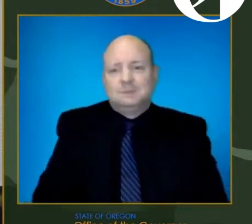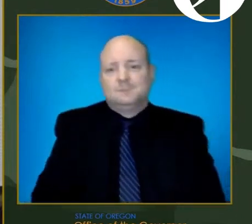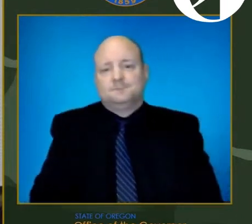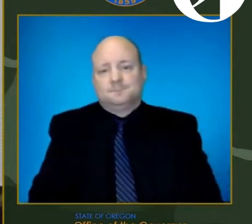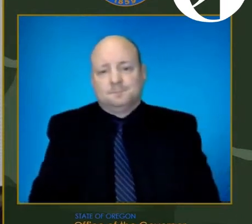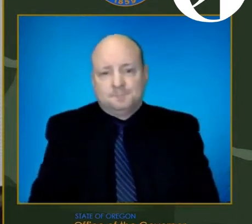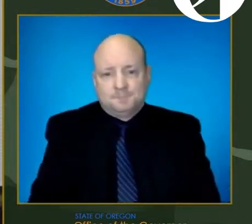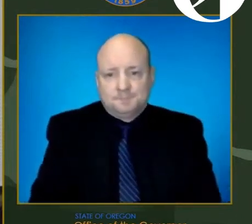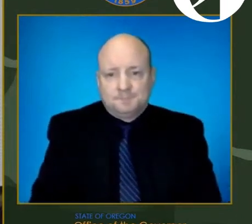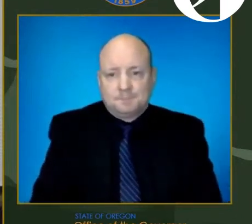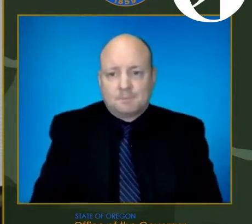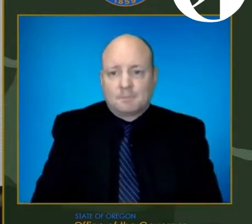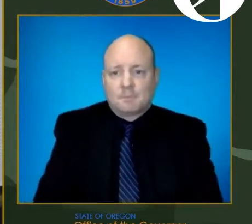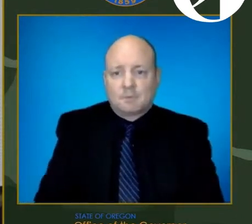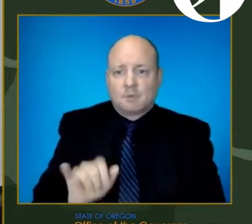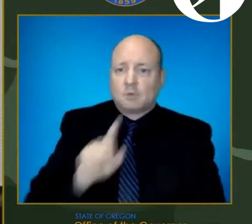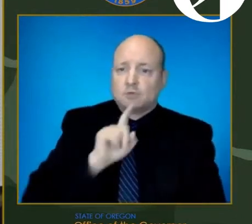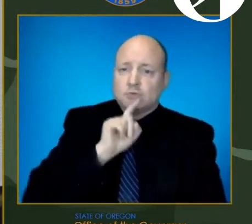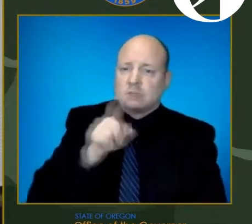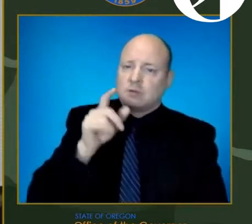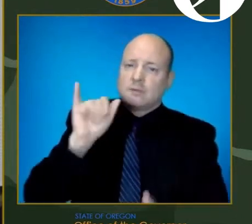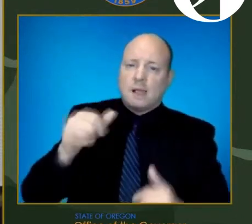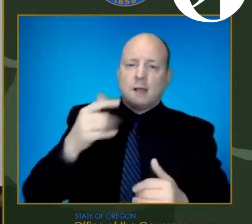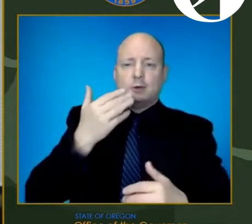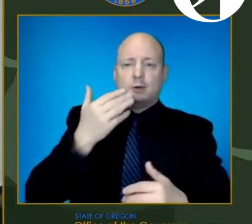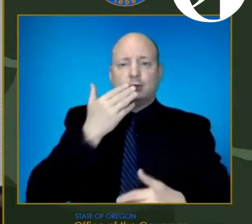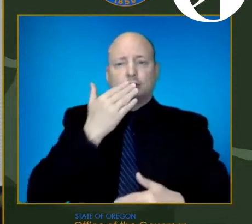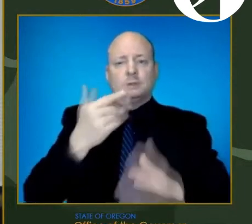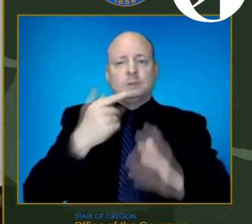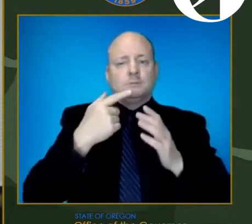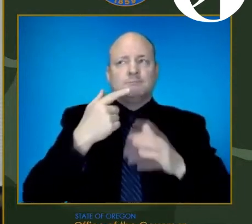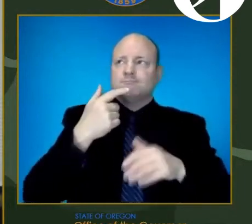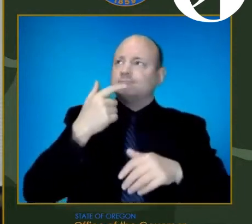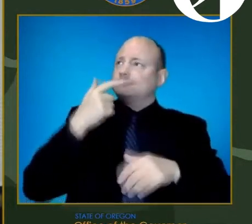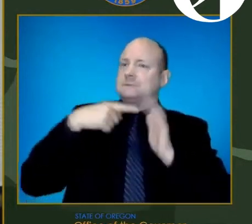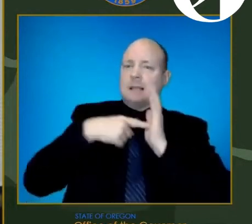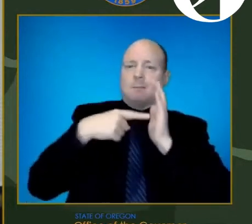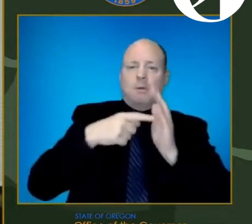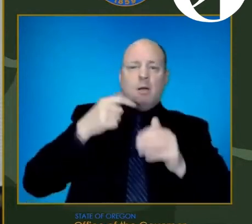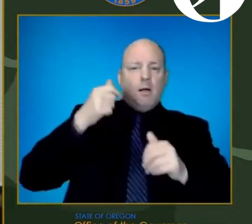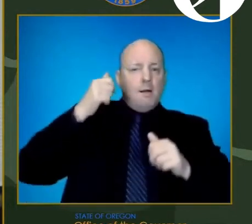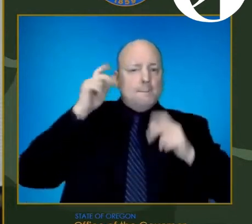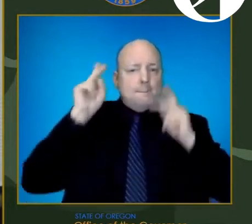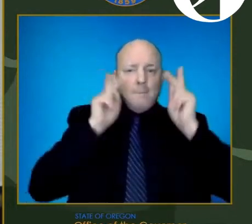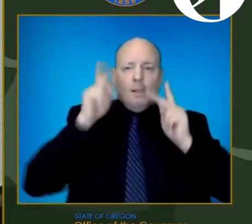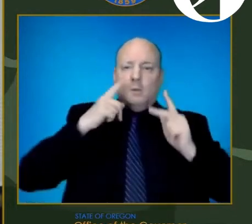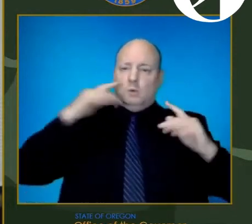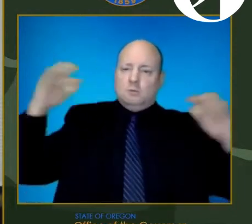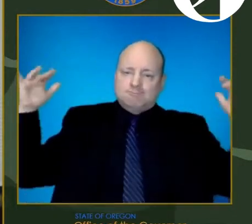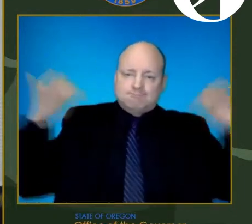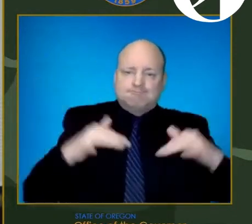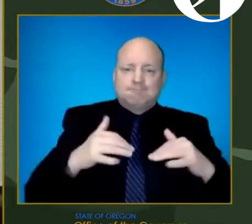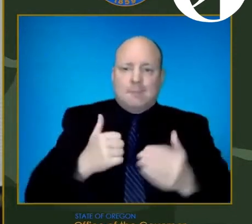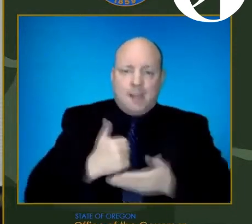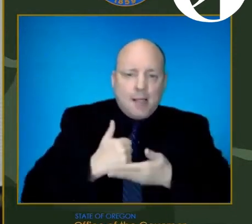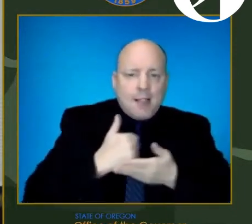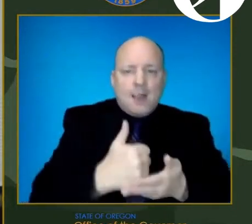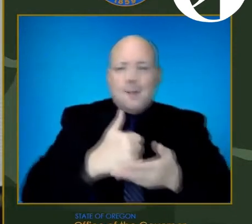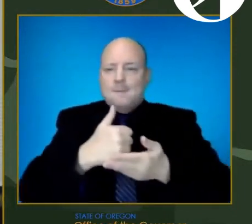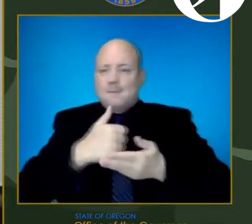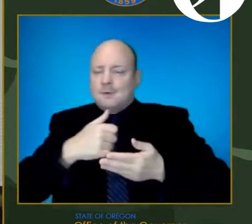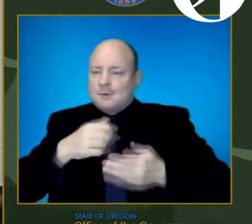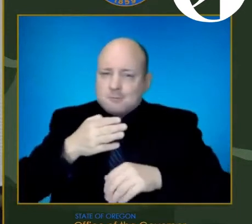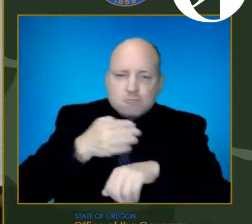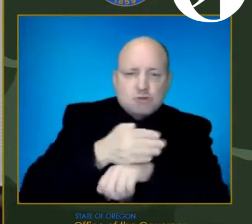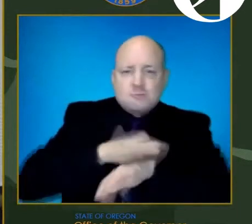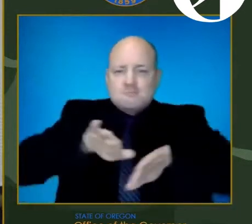great example of everyone coming together and just sharing resources so that everyone has a chance to